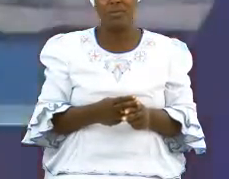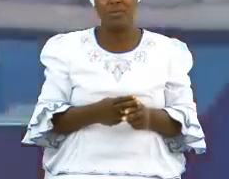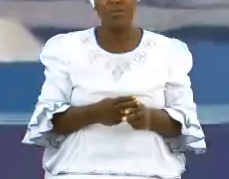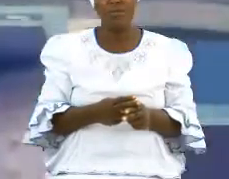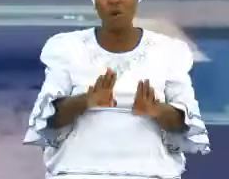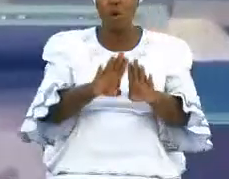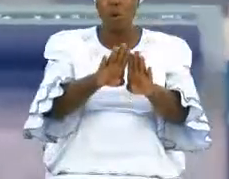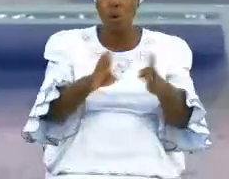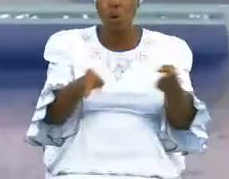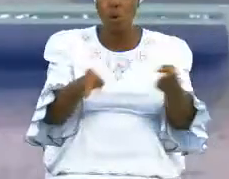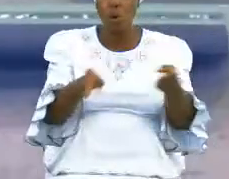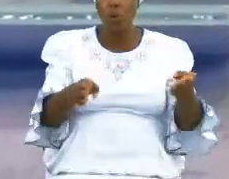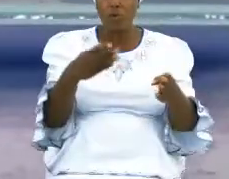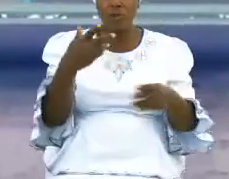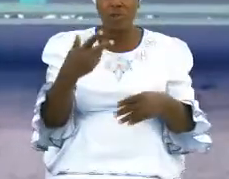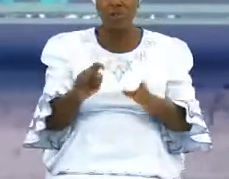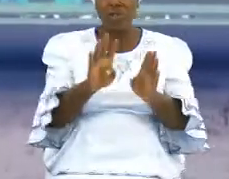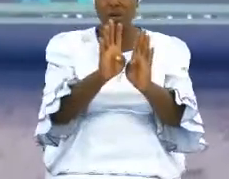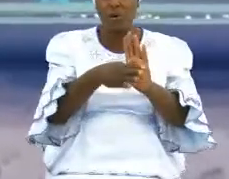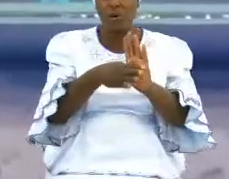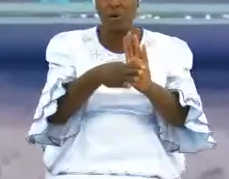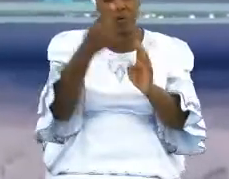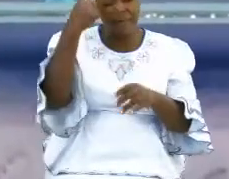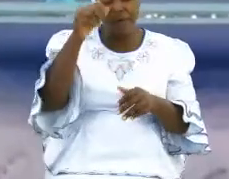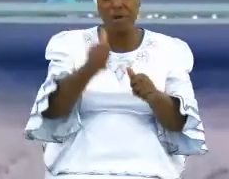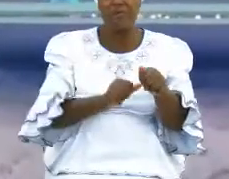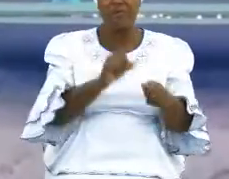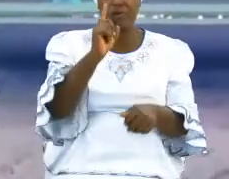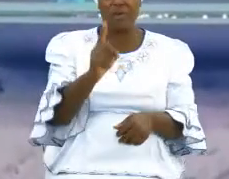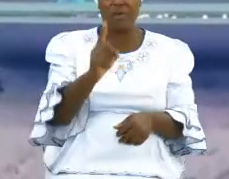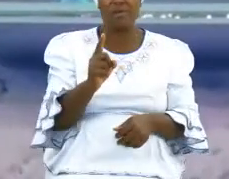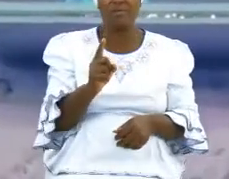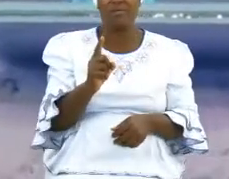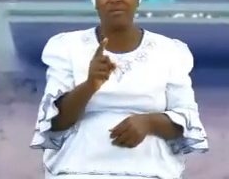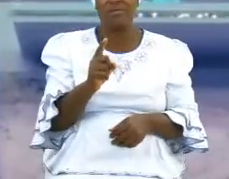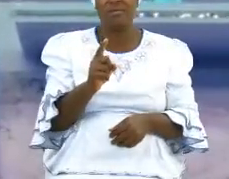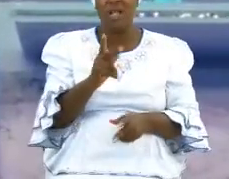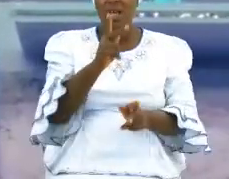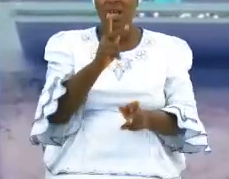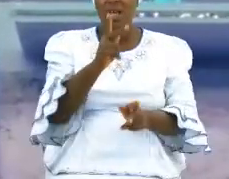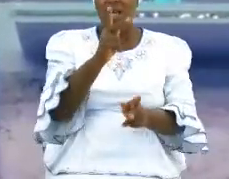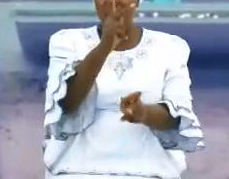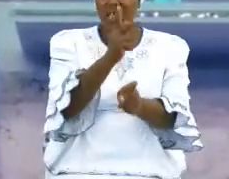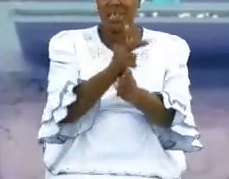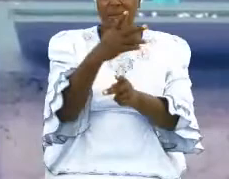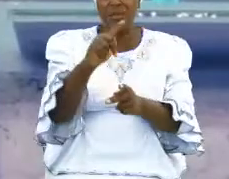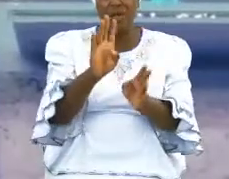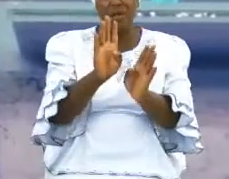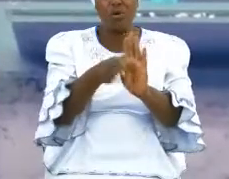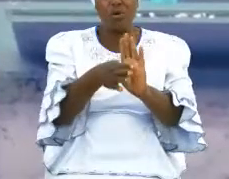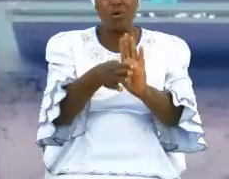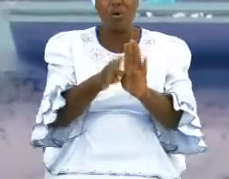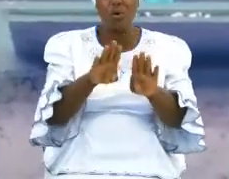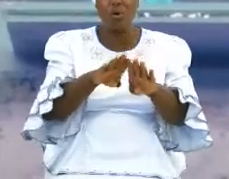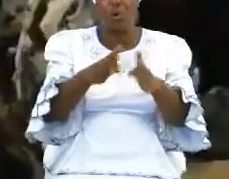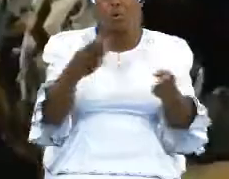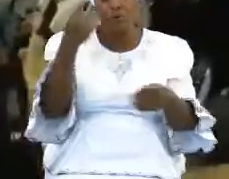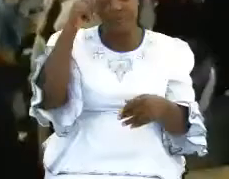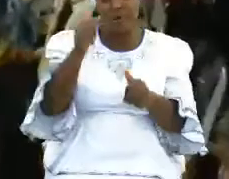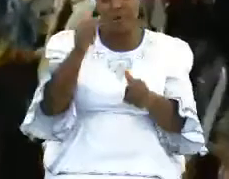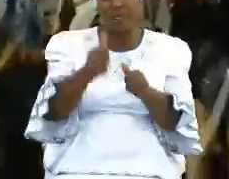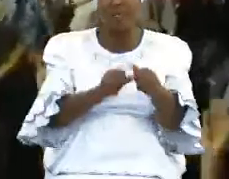Open the door for everyone. Keep the door open for